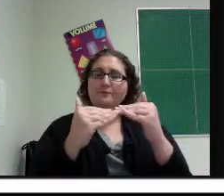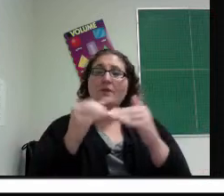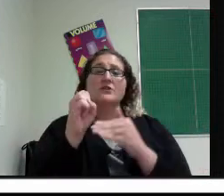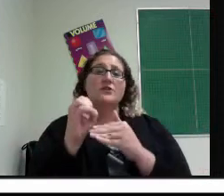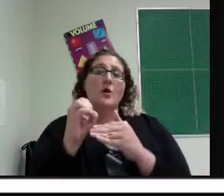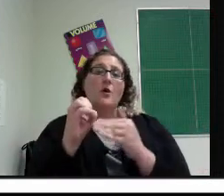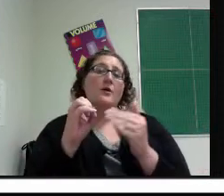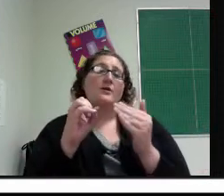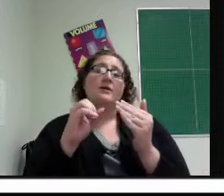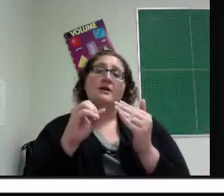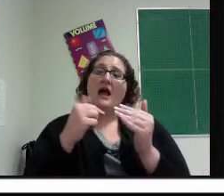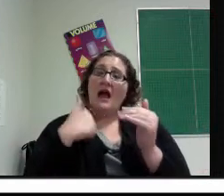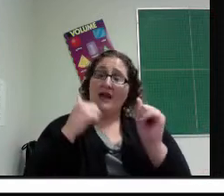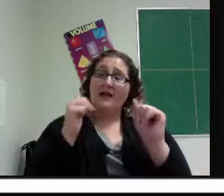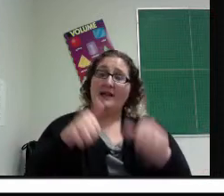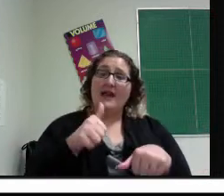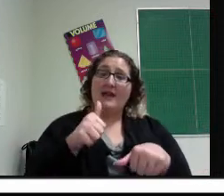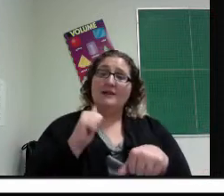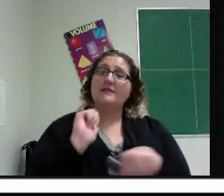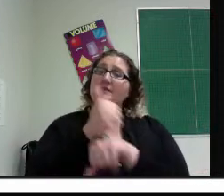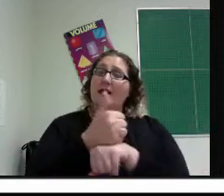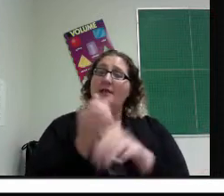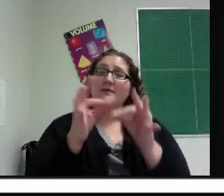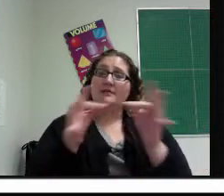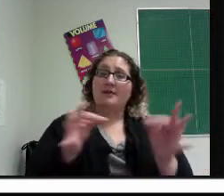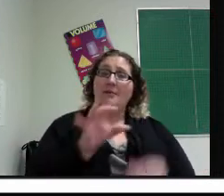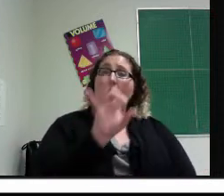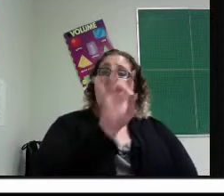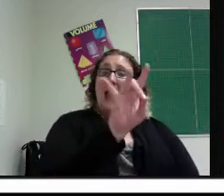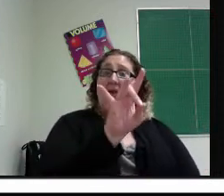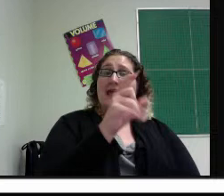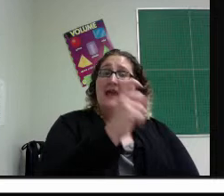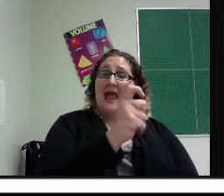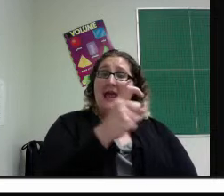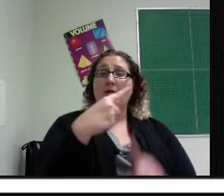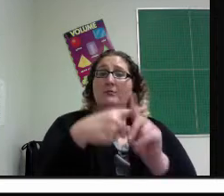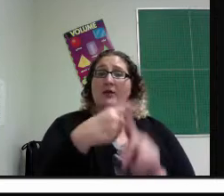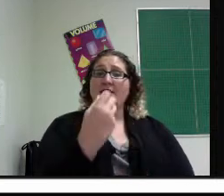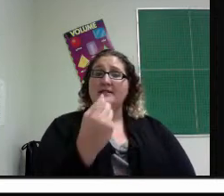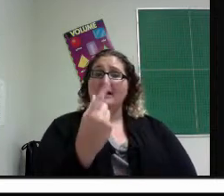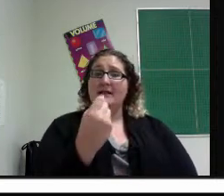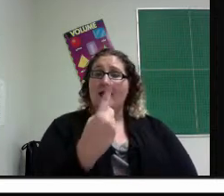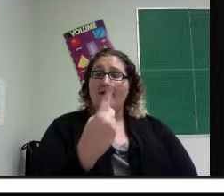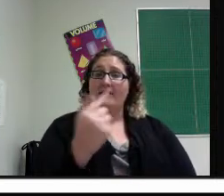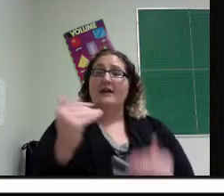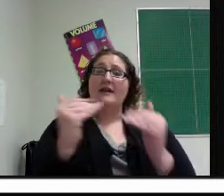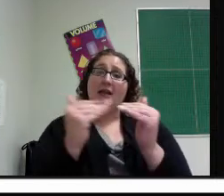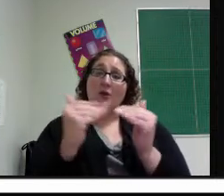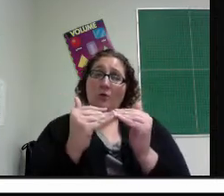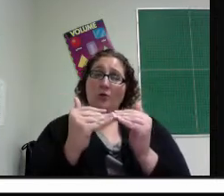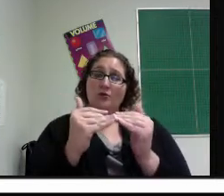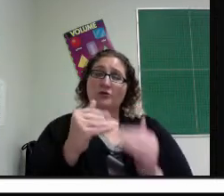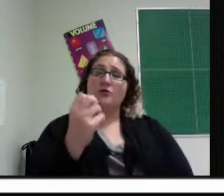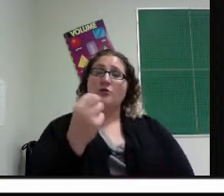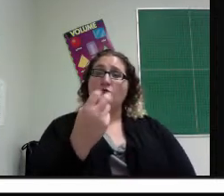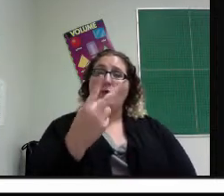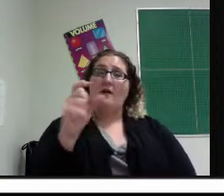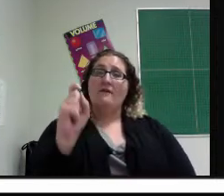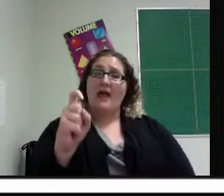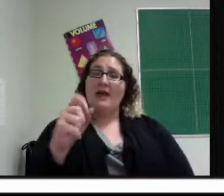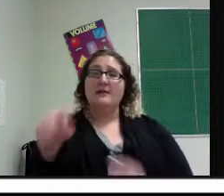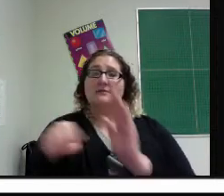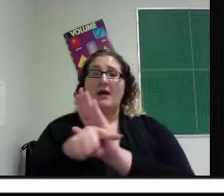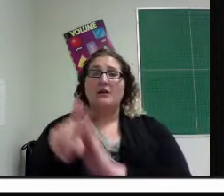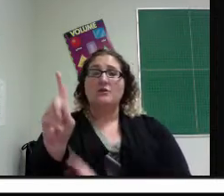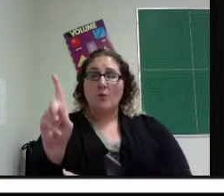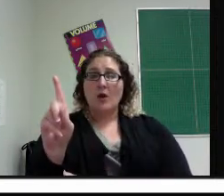set up the equation that 8x plus 11 is equal to 12x